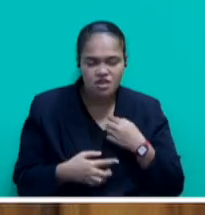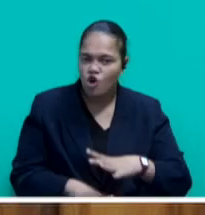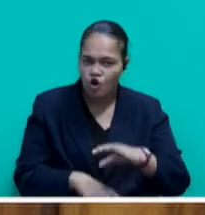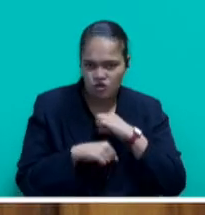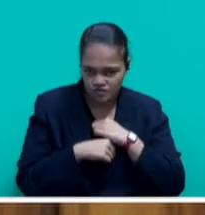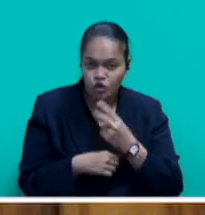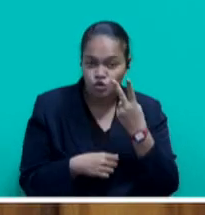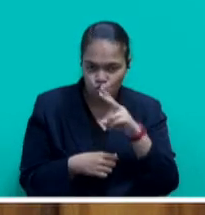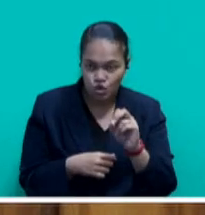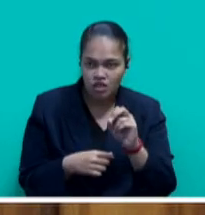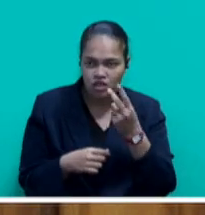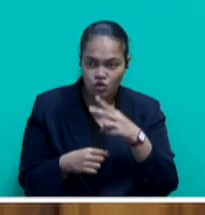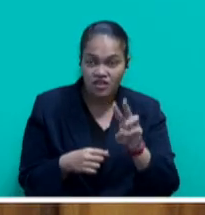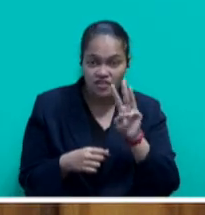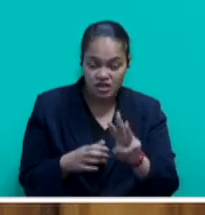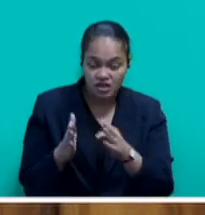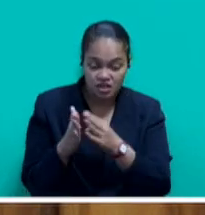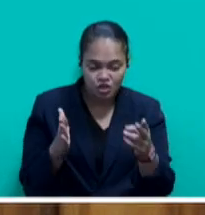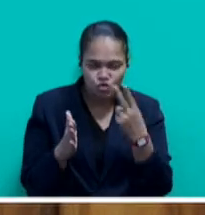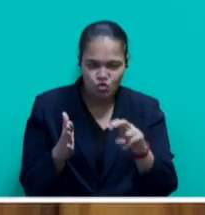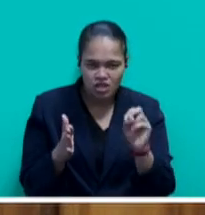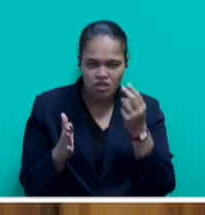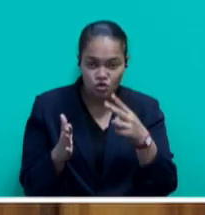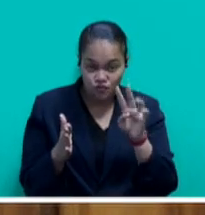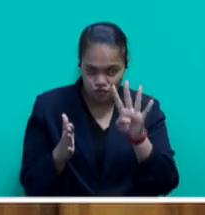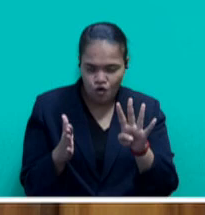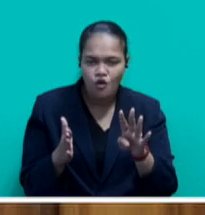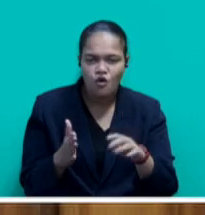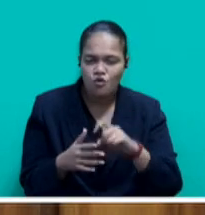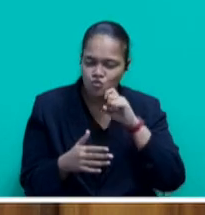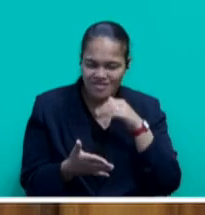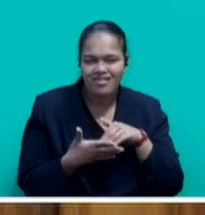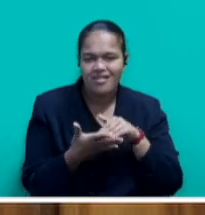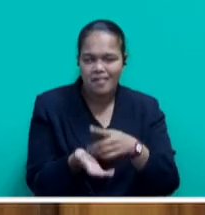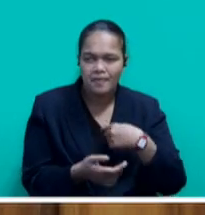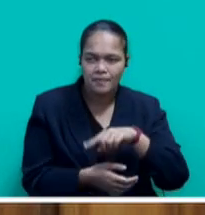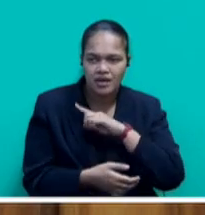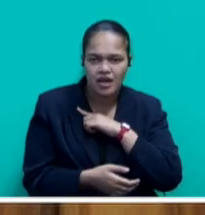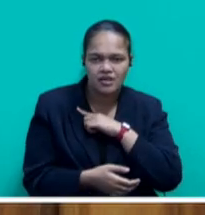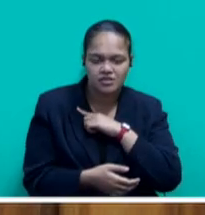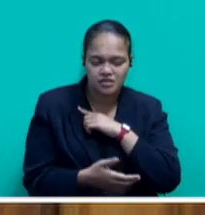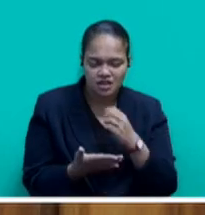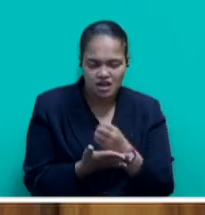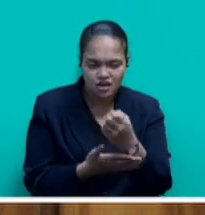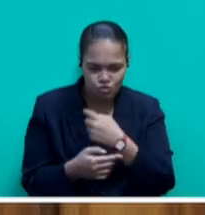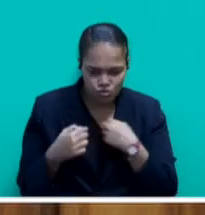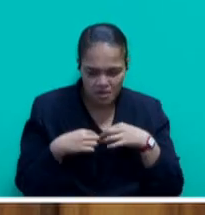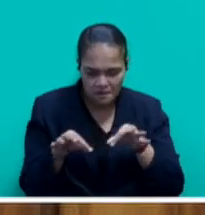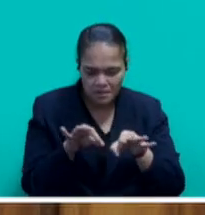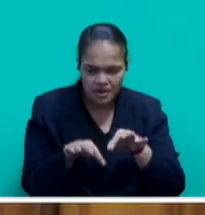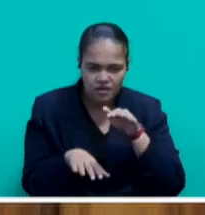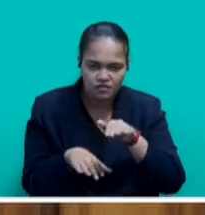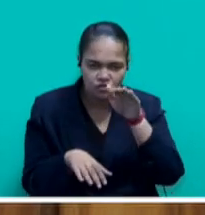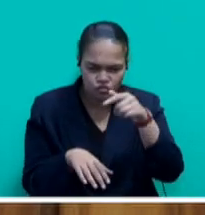the 2023-24 budget will help steer us out of the economic mess that we have inherited. In an attempt